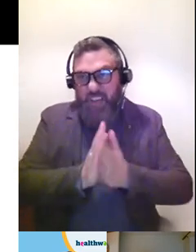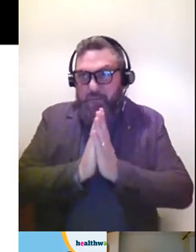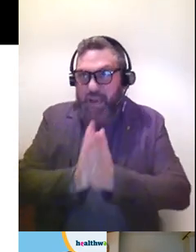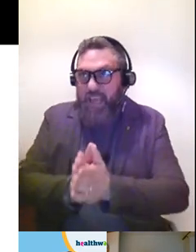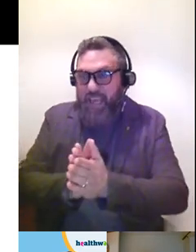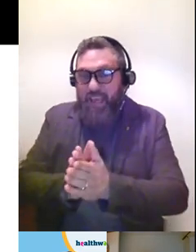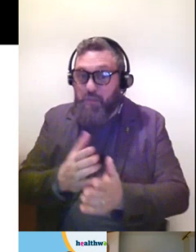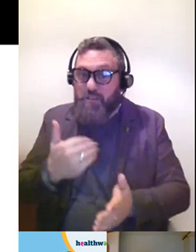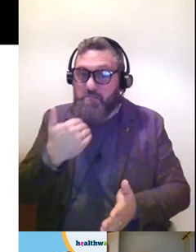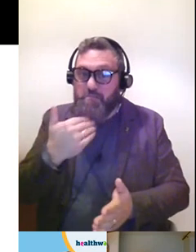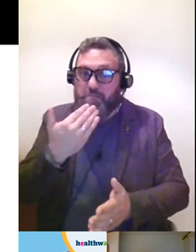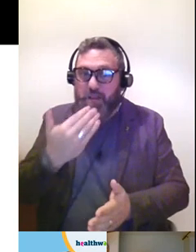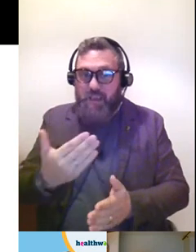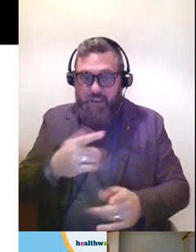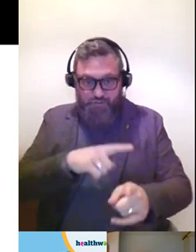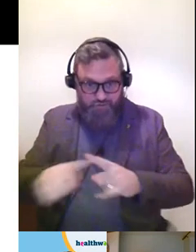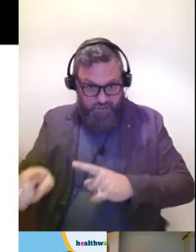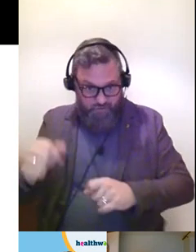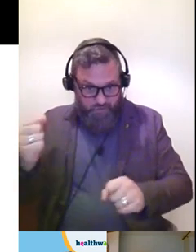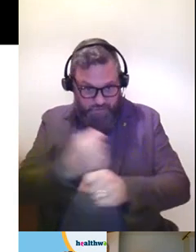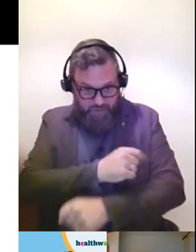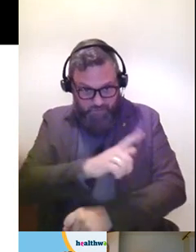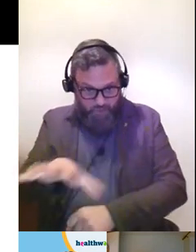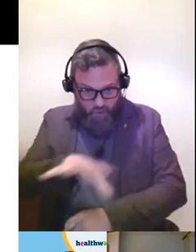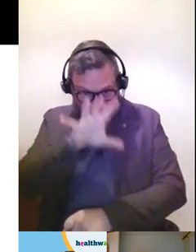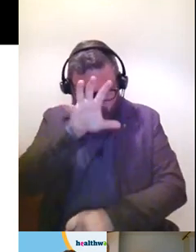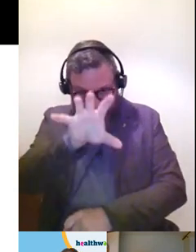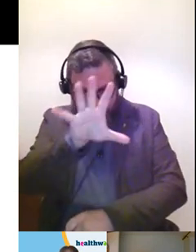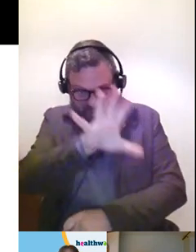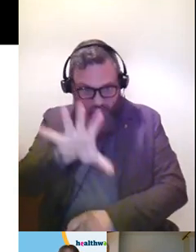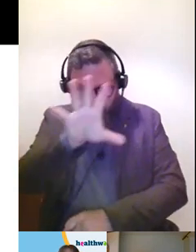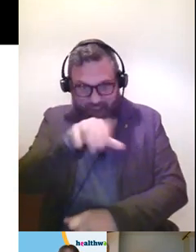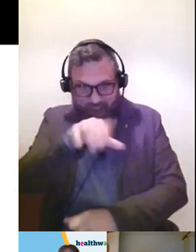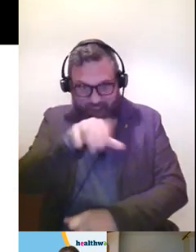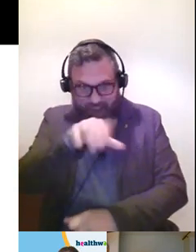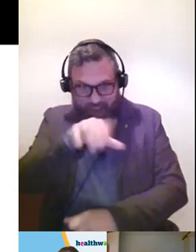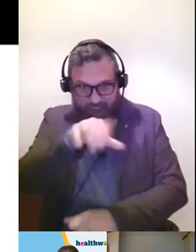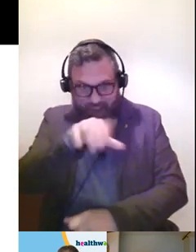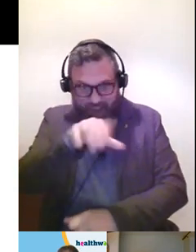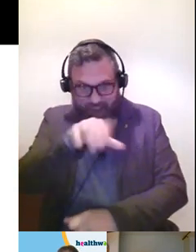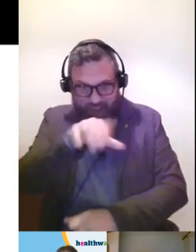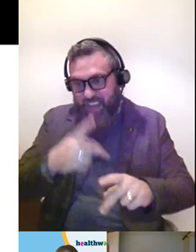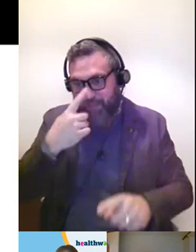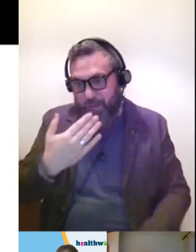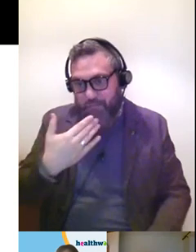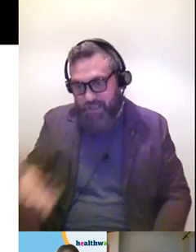that physical activity should be a bit more prevalent in the strategy, if that's possible, please.